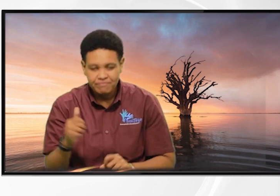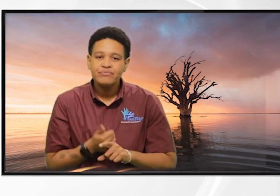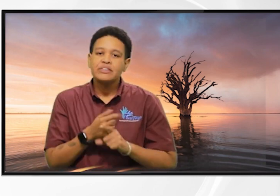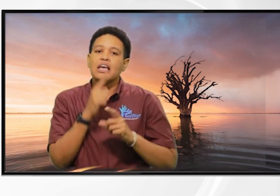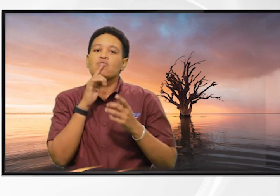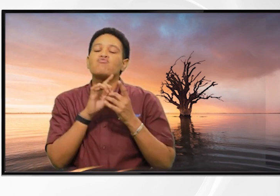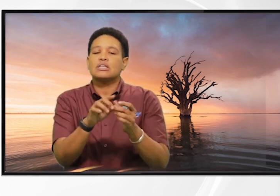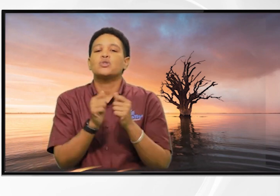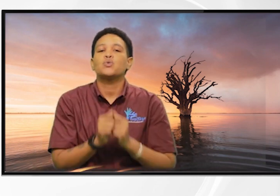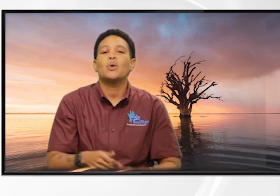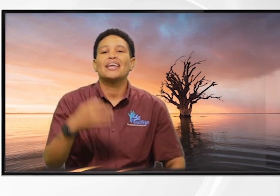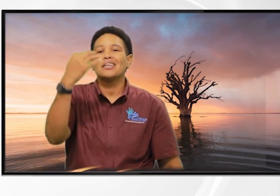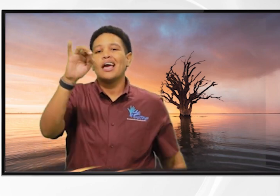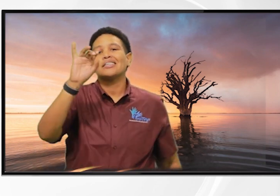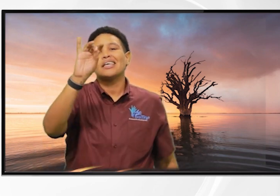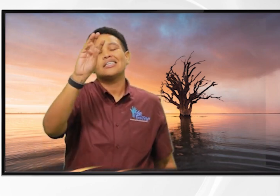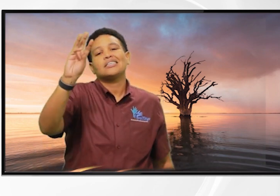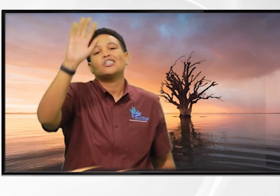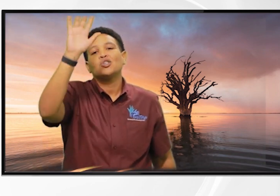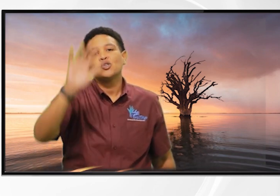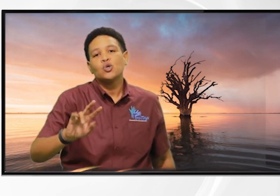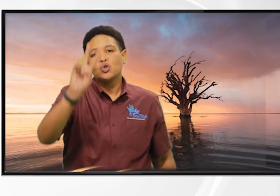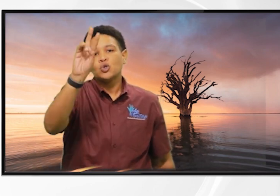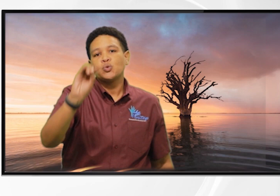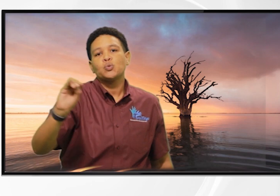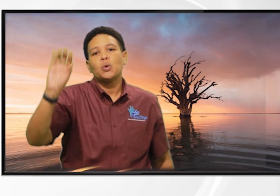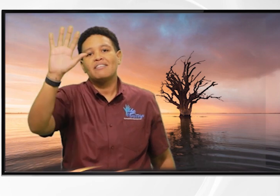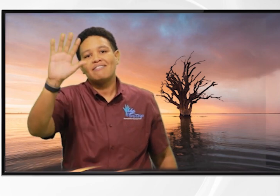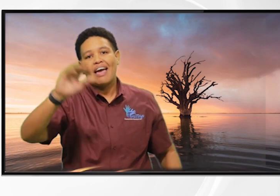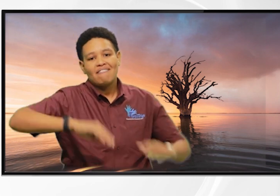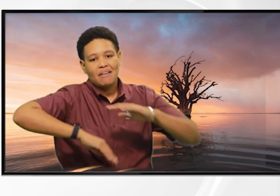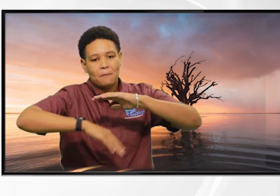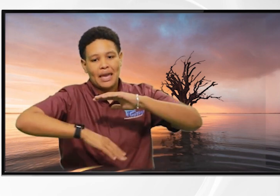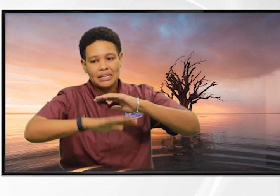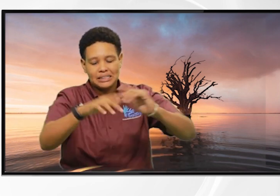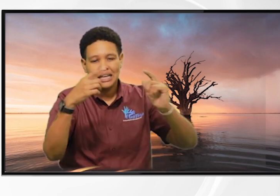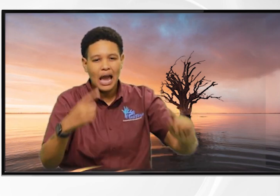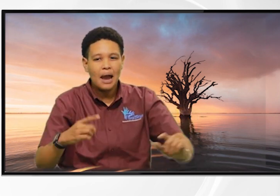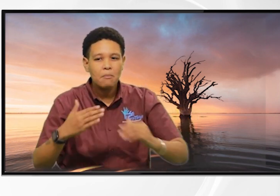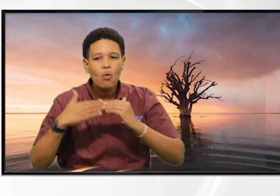a 1986 to 2005 baseline